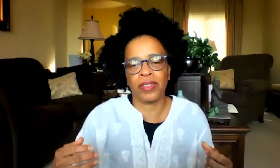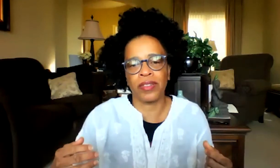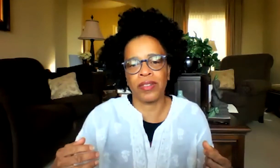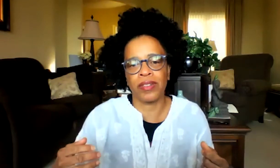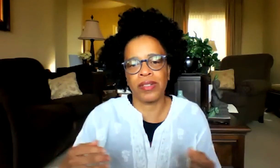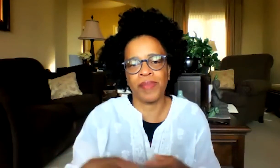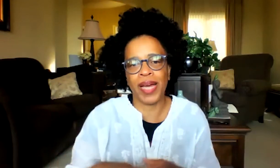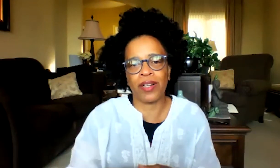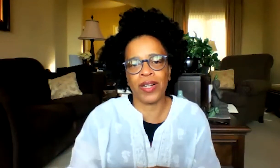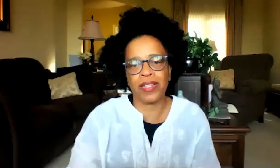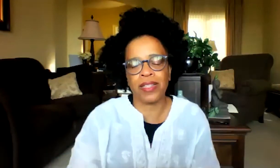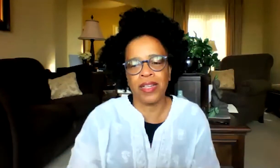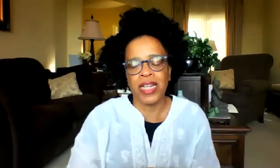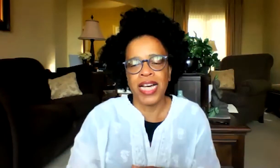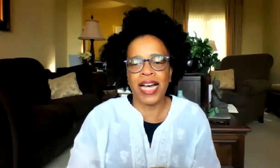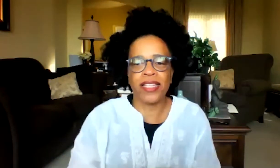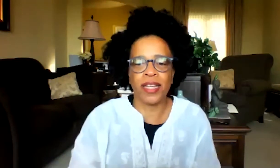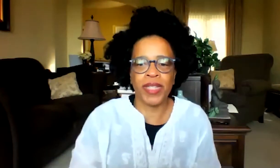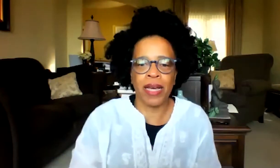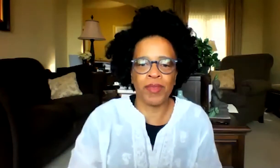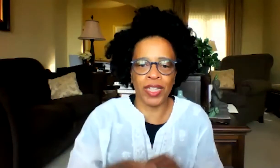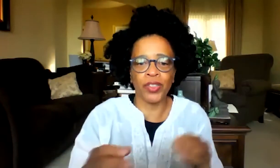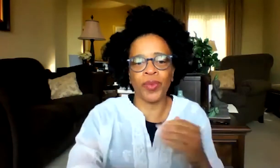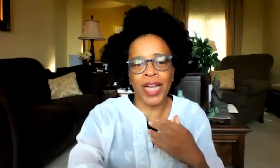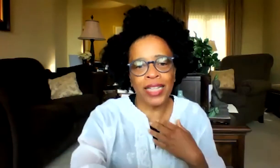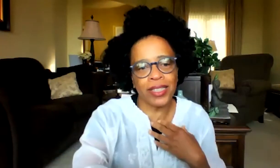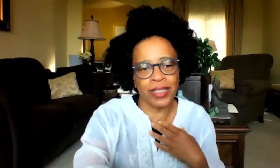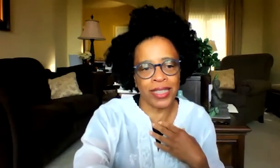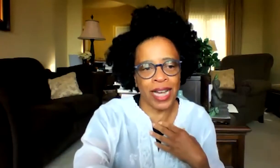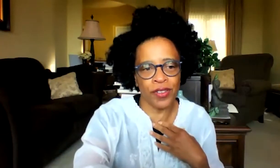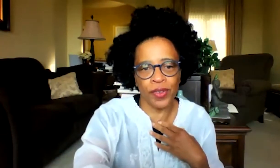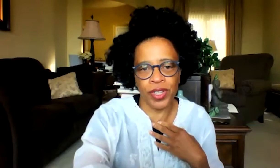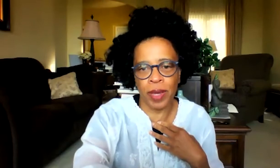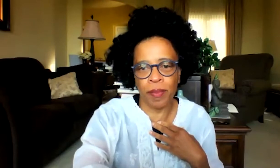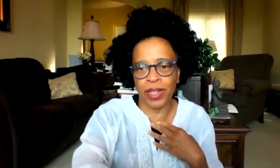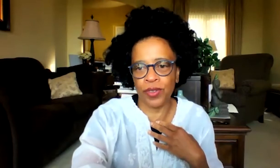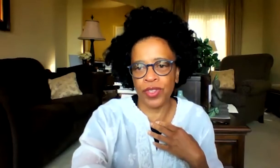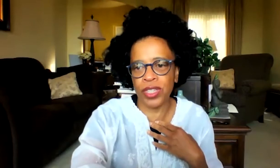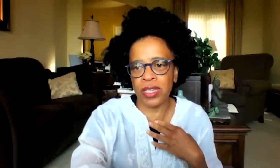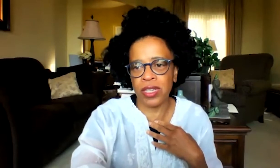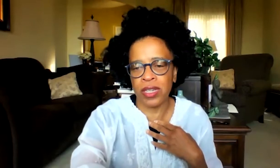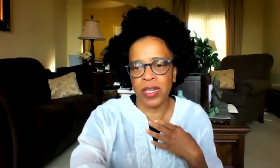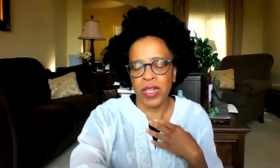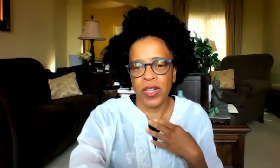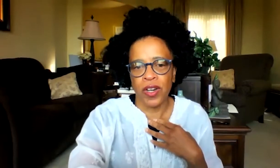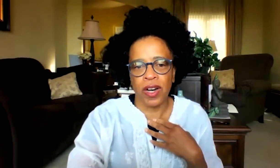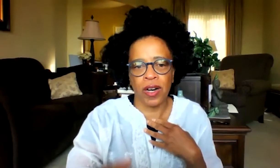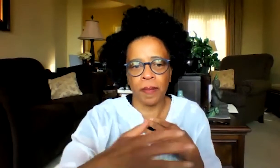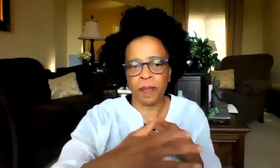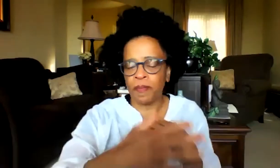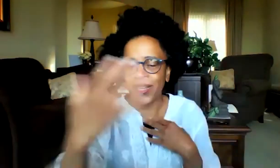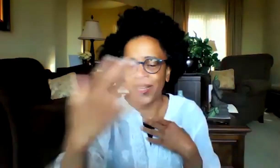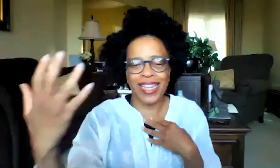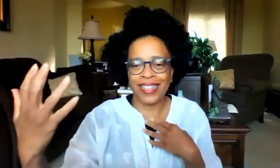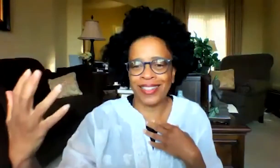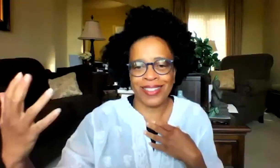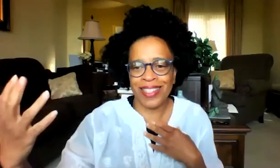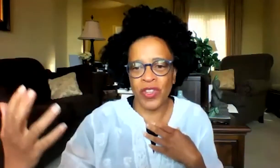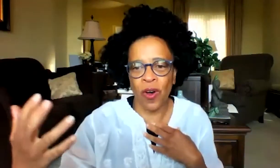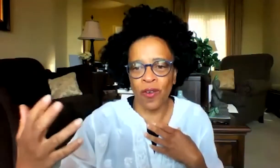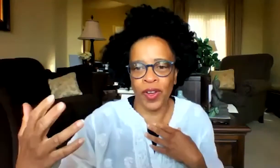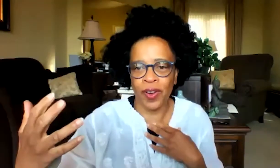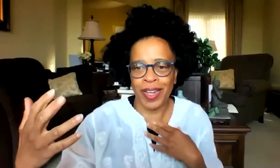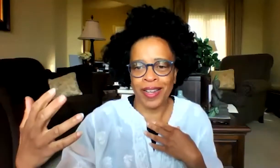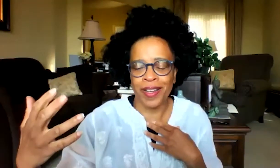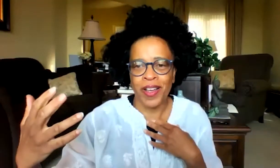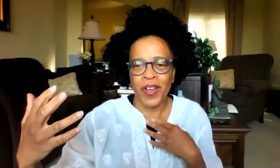different backgrounds. I sometimes, when I look at the tiles, for example, I do see, again, this